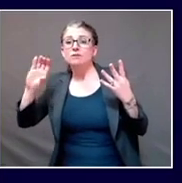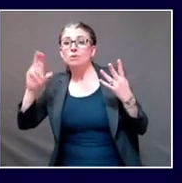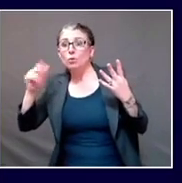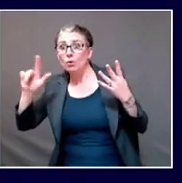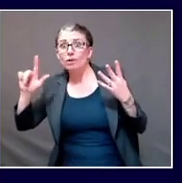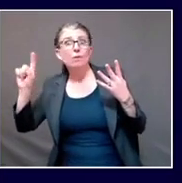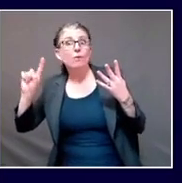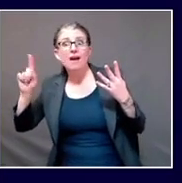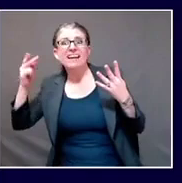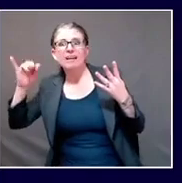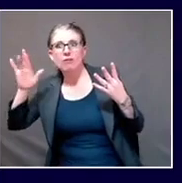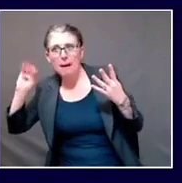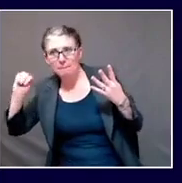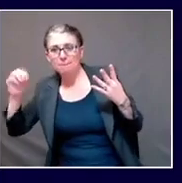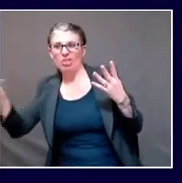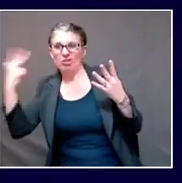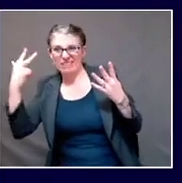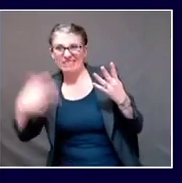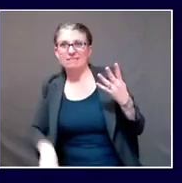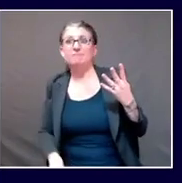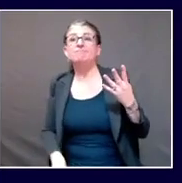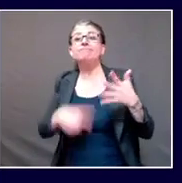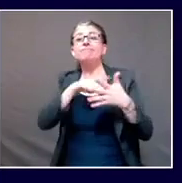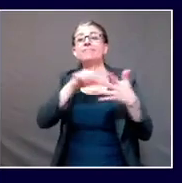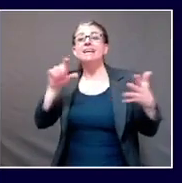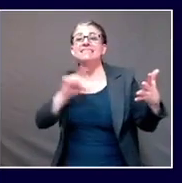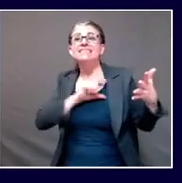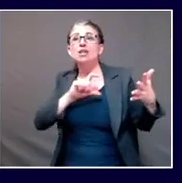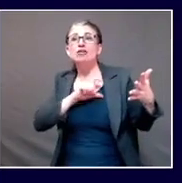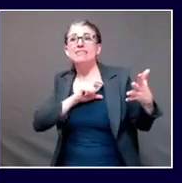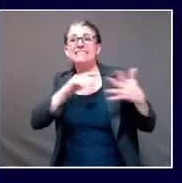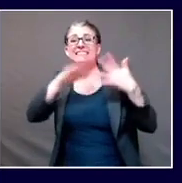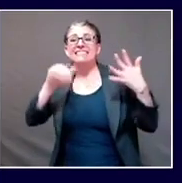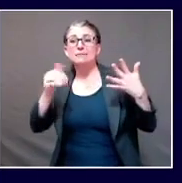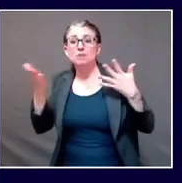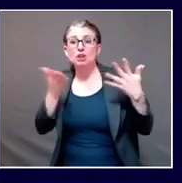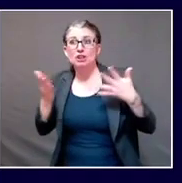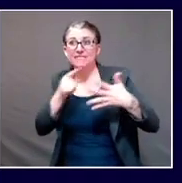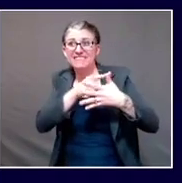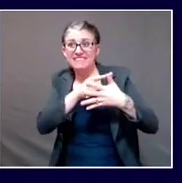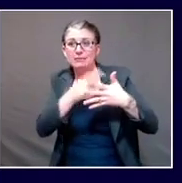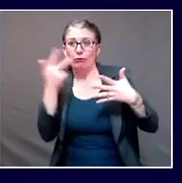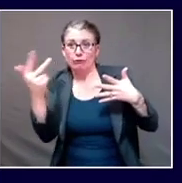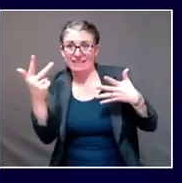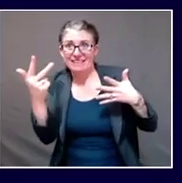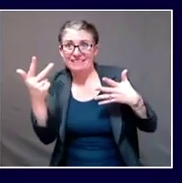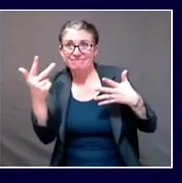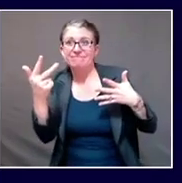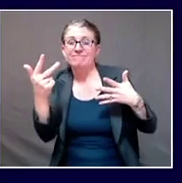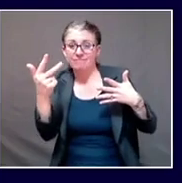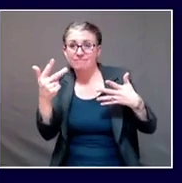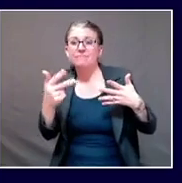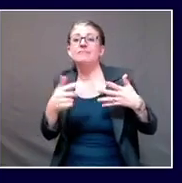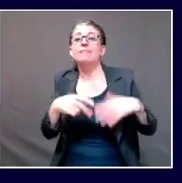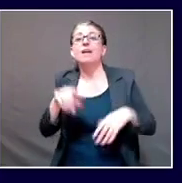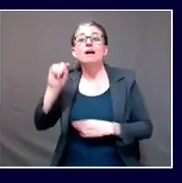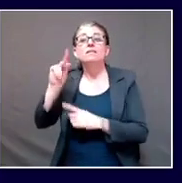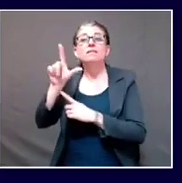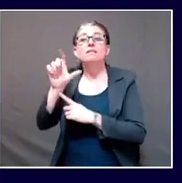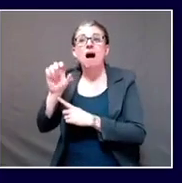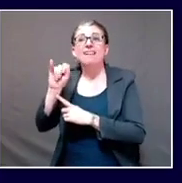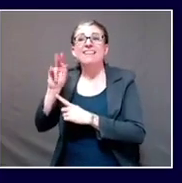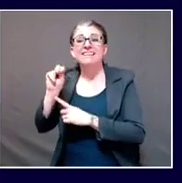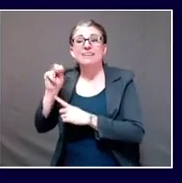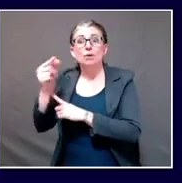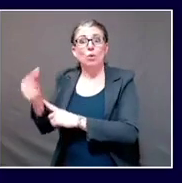At Security System Services, where we are aware of three cases. At the Tottle Inn in Gorham,